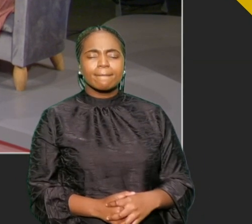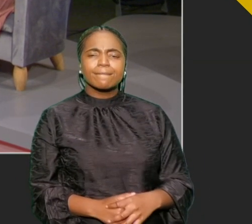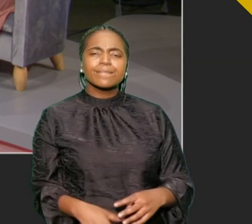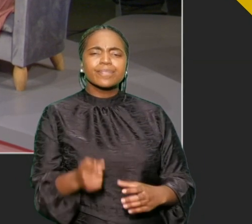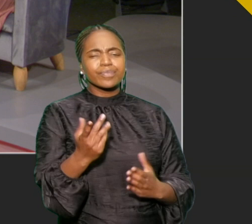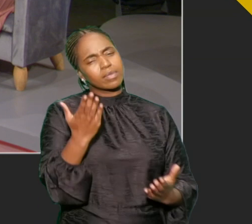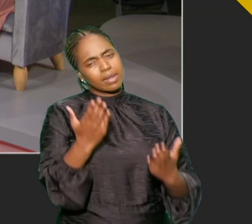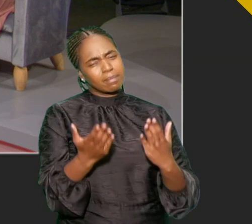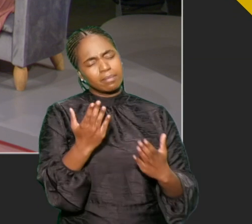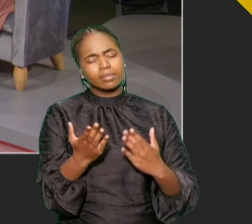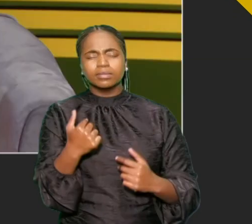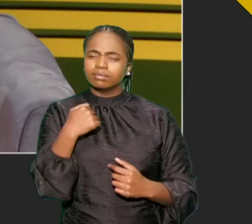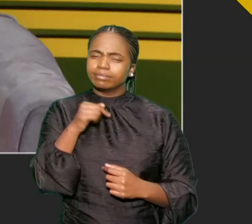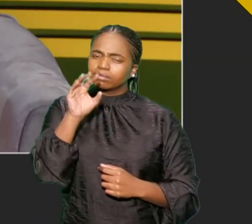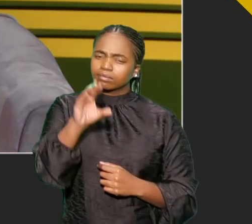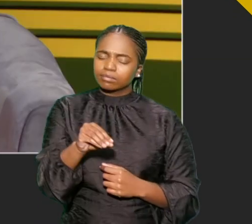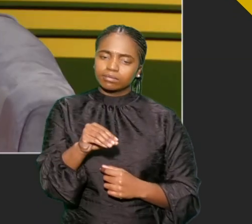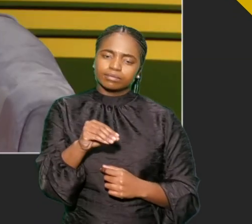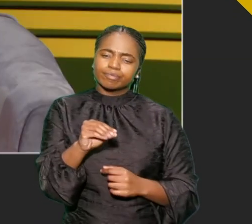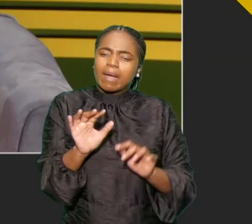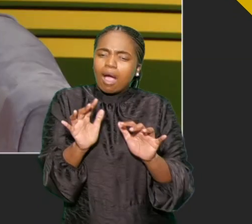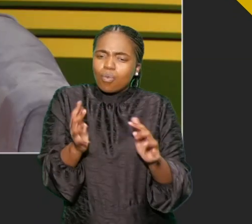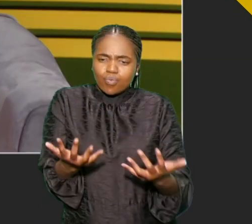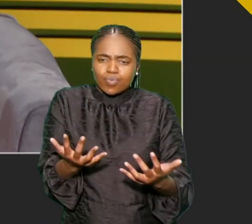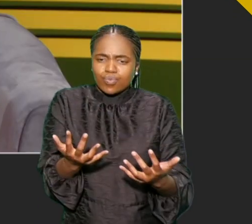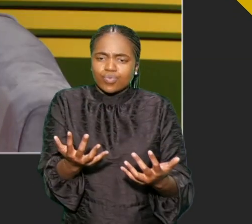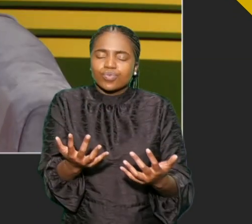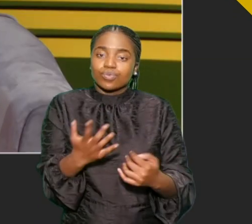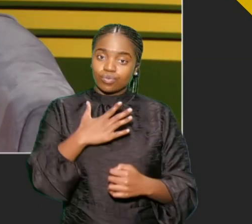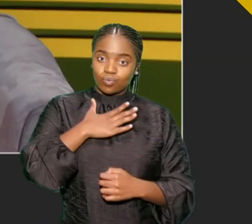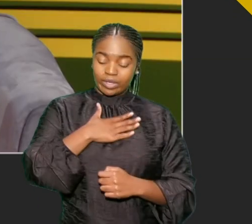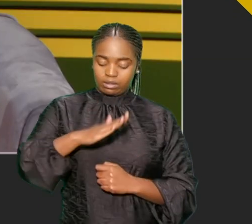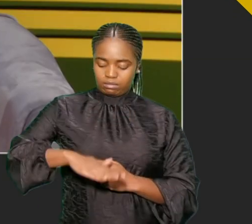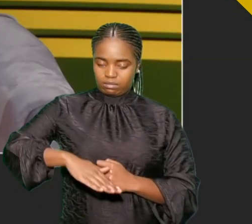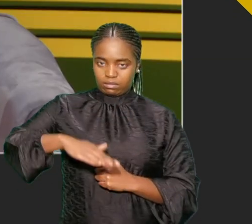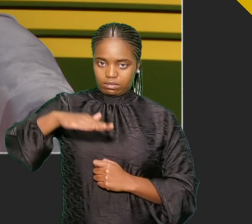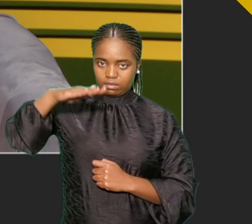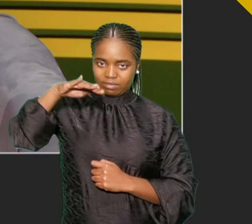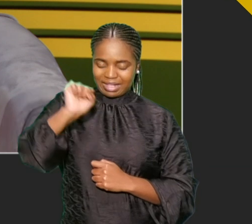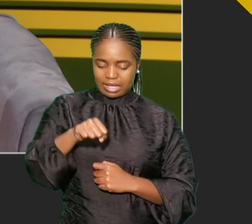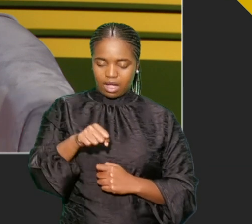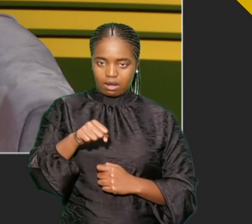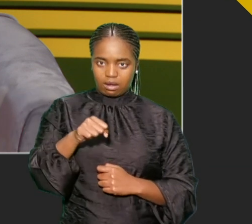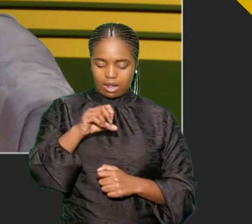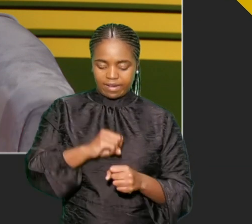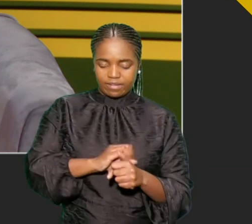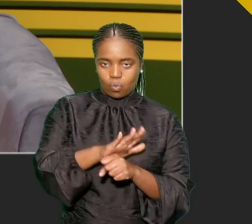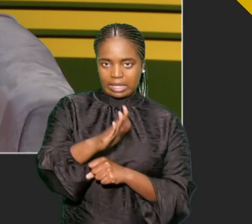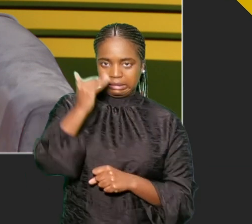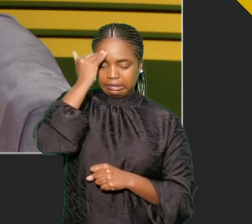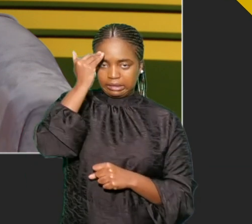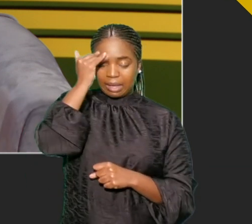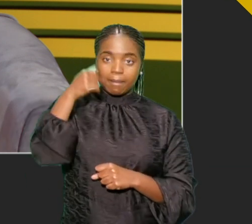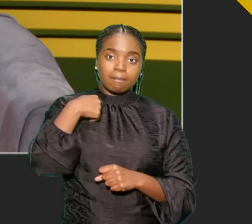thank you very much. Mm. I'm good. Perhaps, how much of our upbringing and our education and just